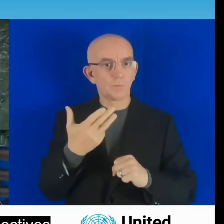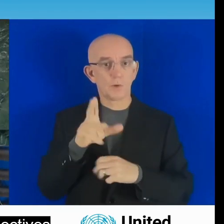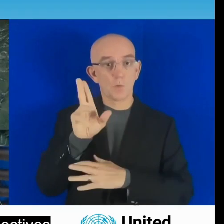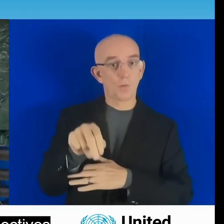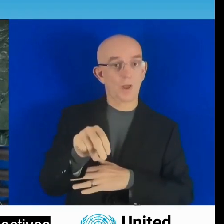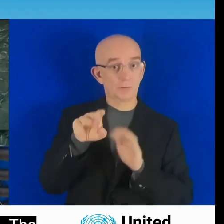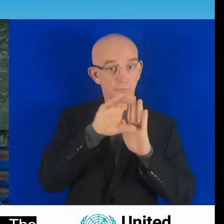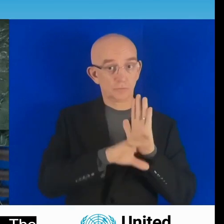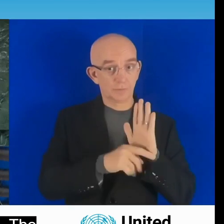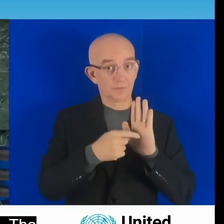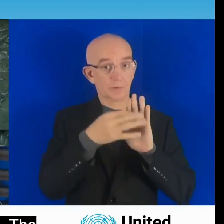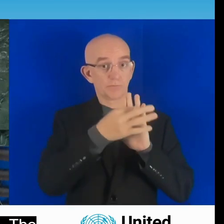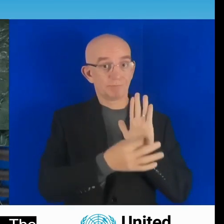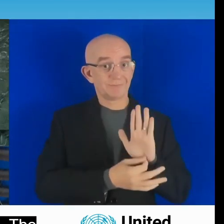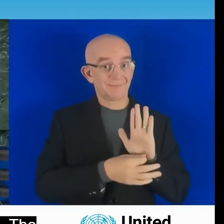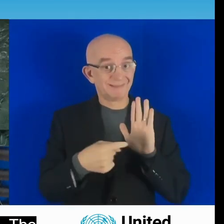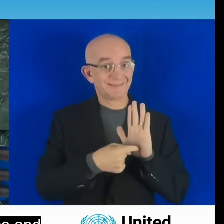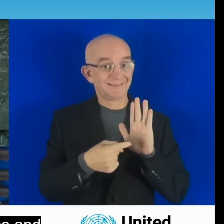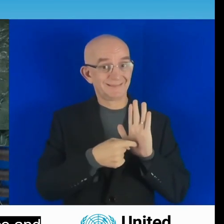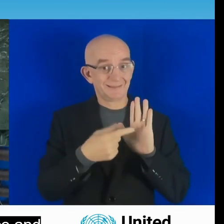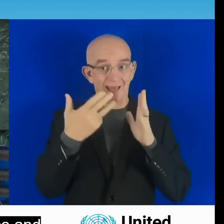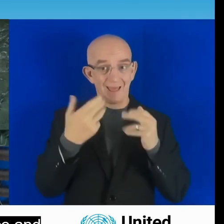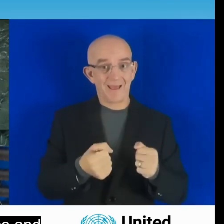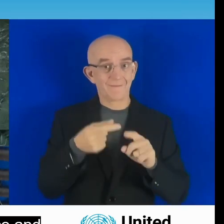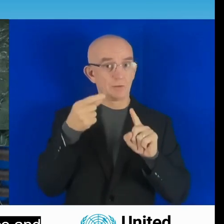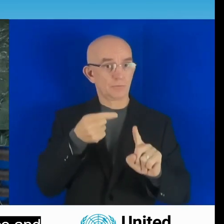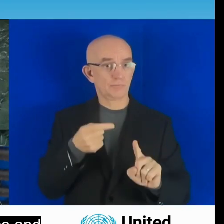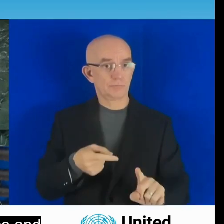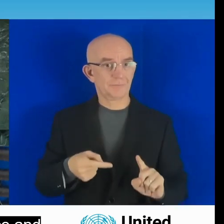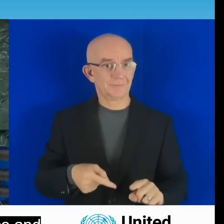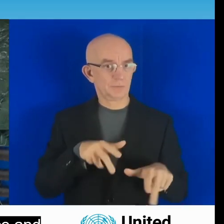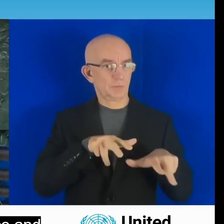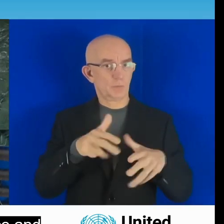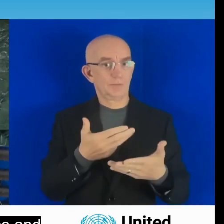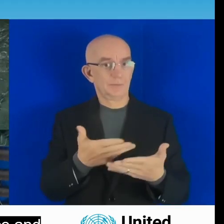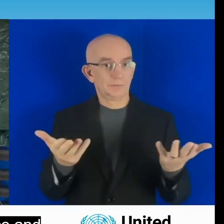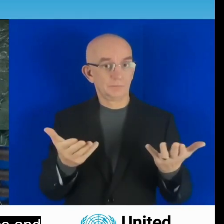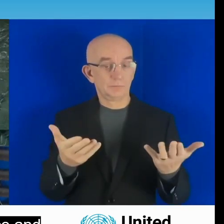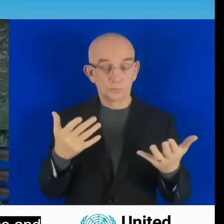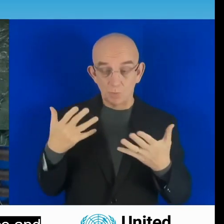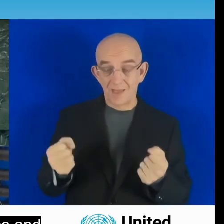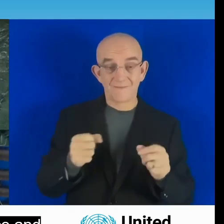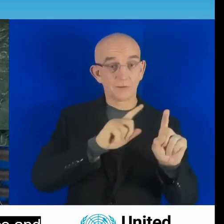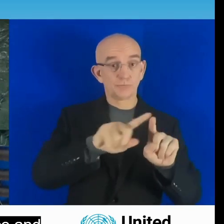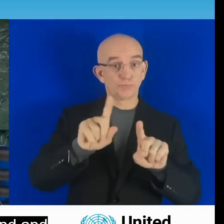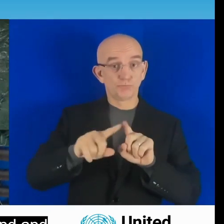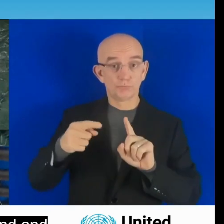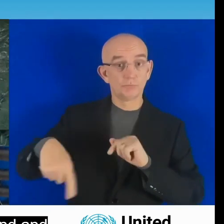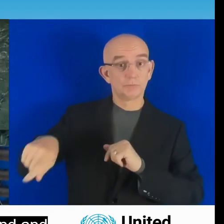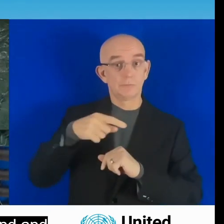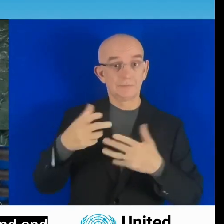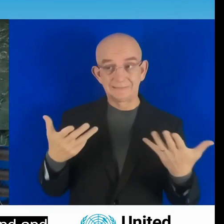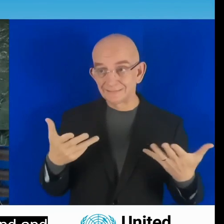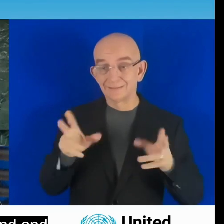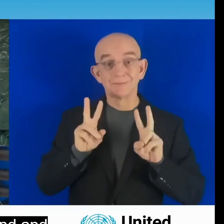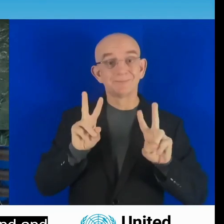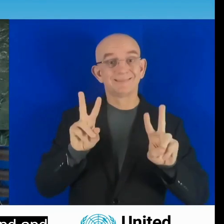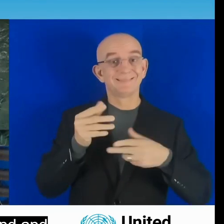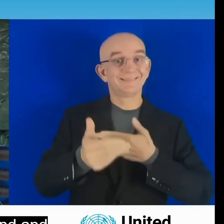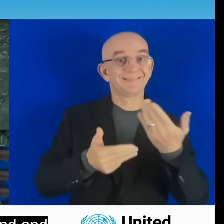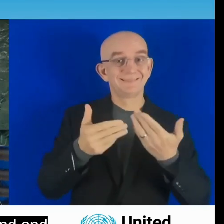in the air, outer space or cyberspace, should be addressed through efforts to restore trust,